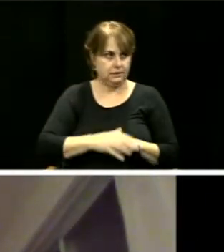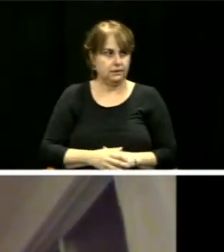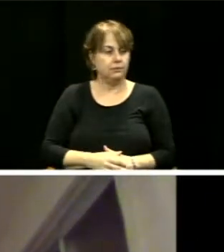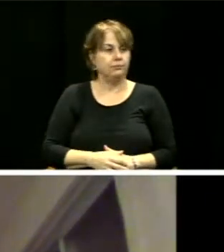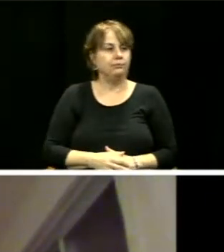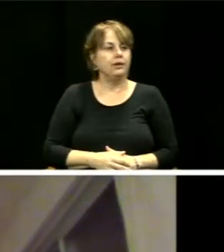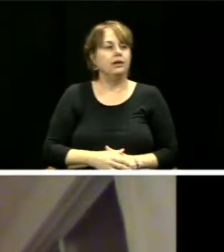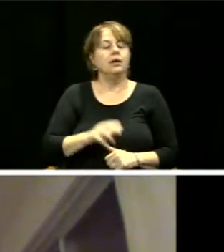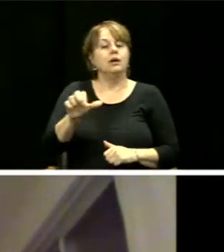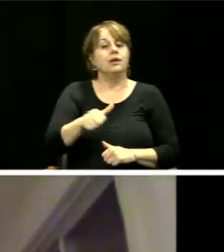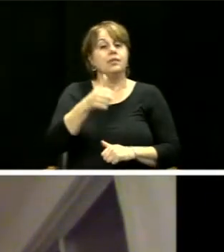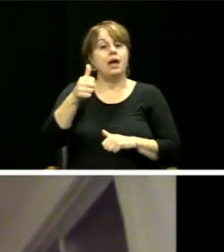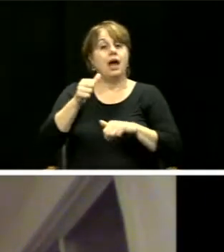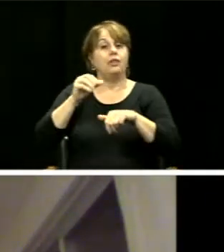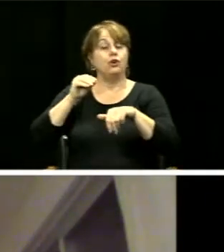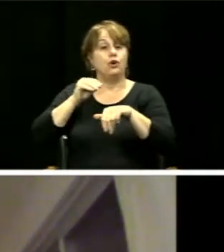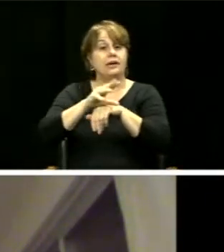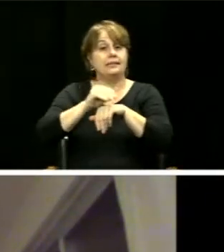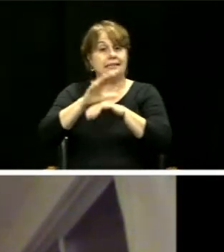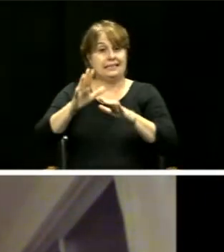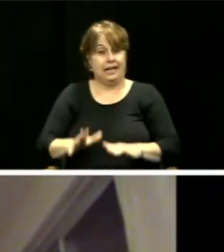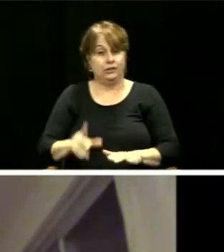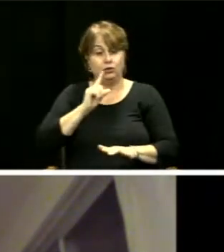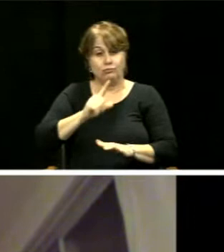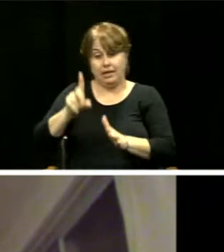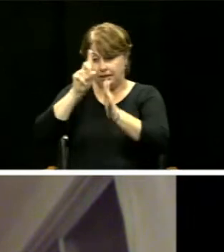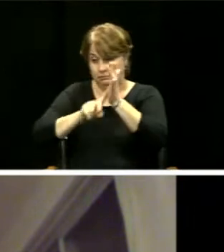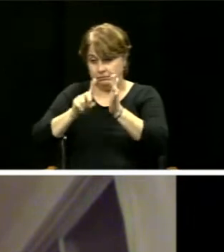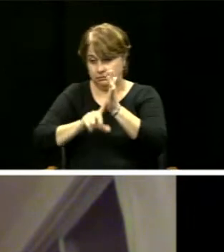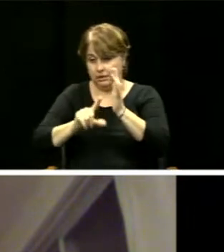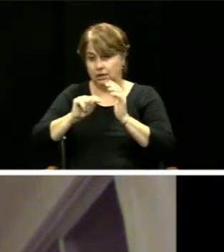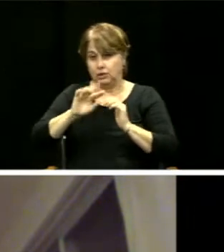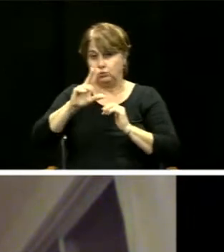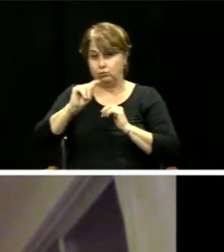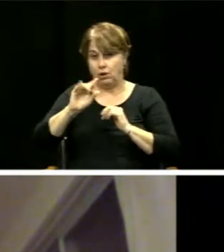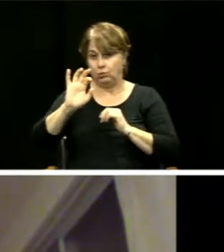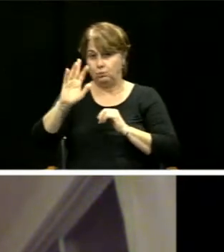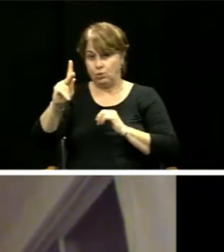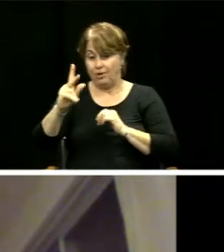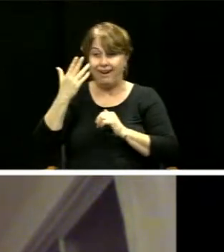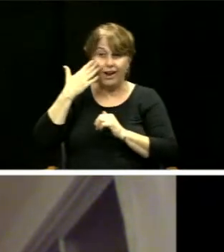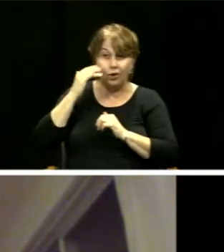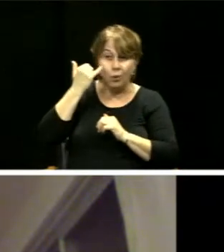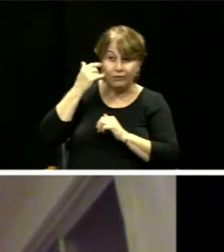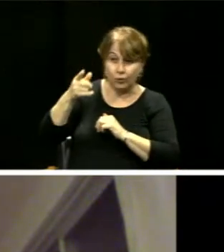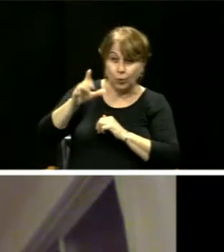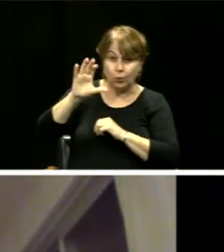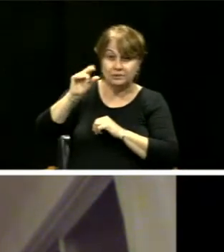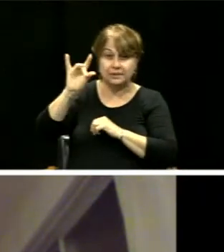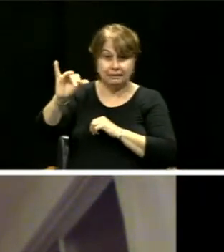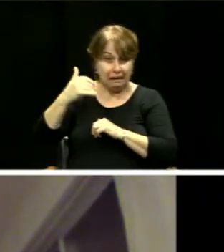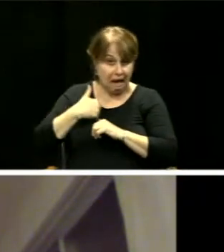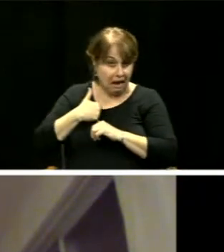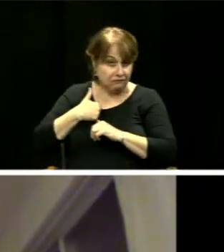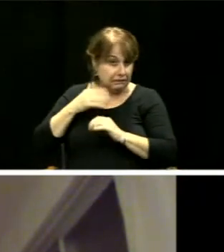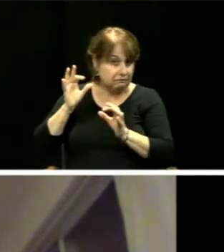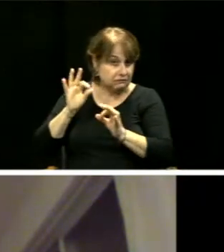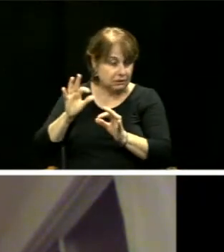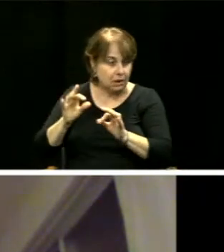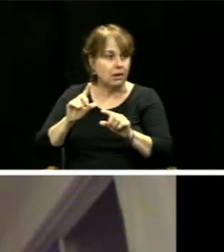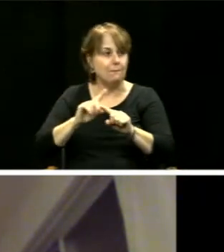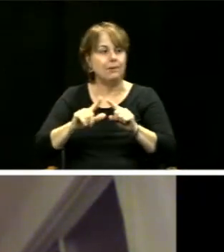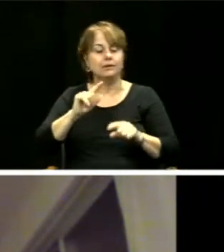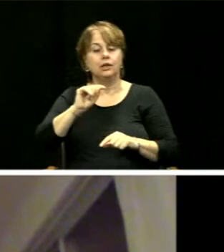McBroom, the other consultant, was the one that looked at the Trout Brook. So I don't know, Cindy, if you have any details on that, or Mr. Martin, if you do. But Trout Brook